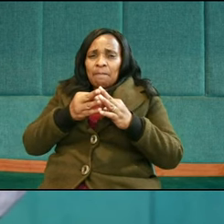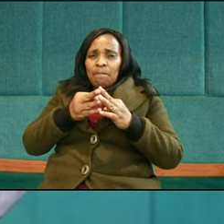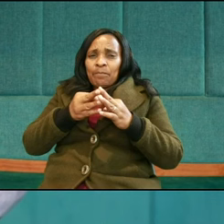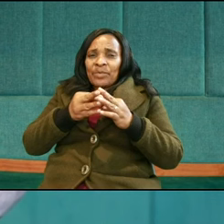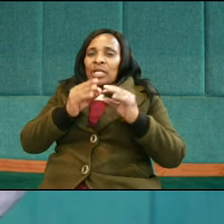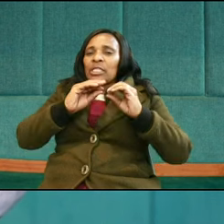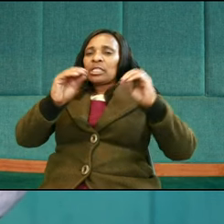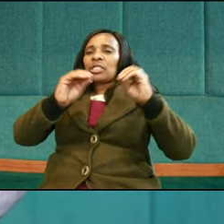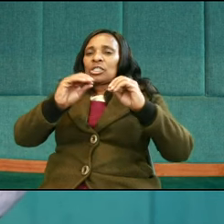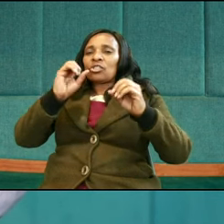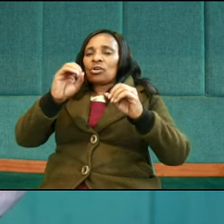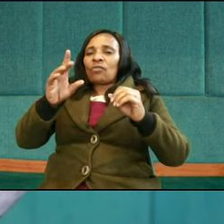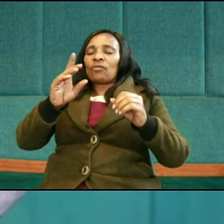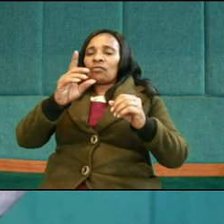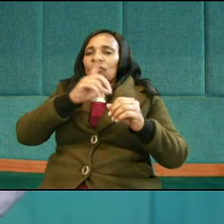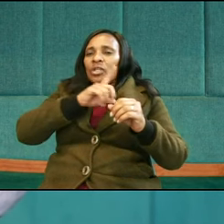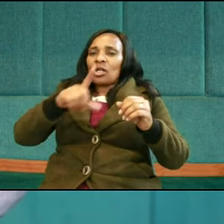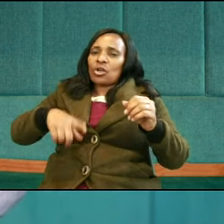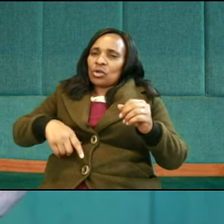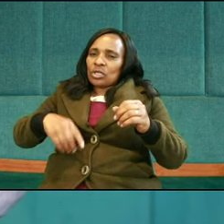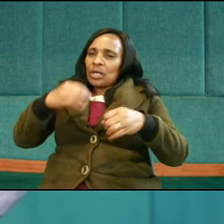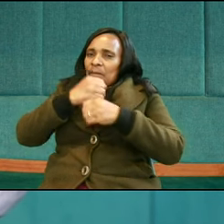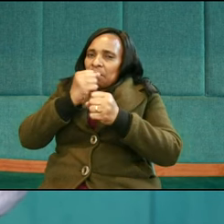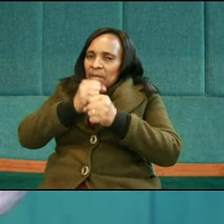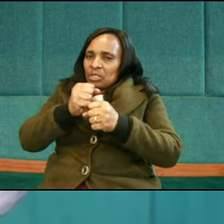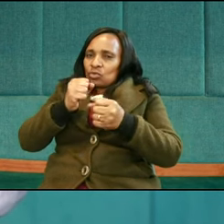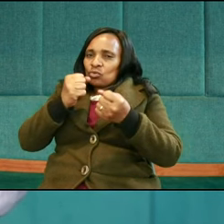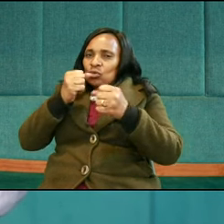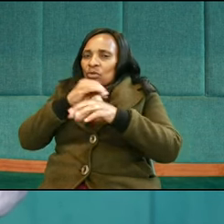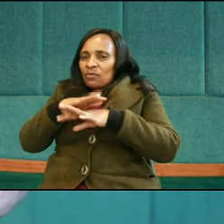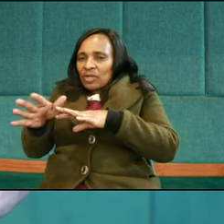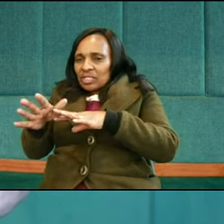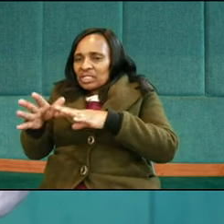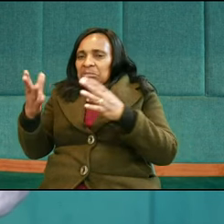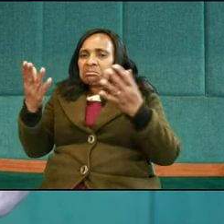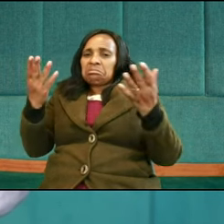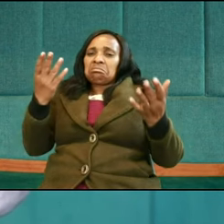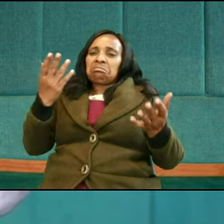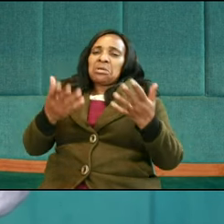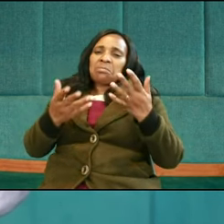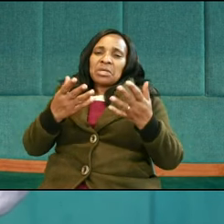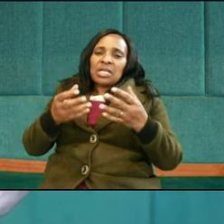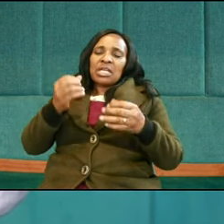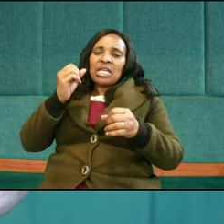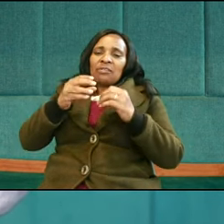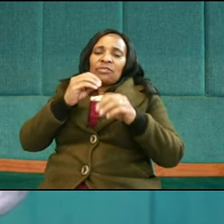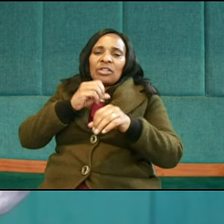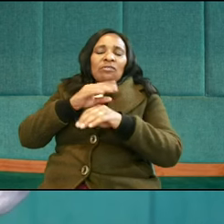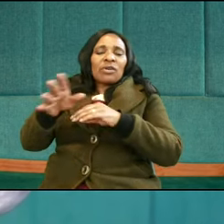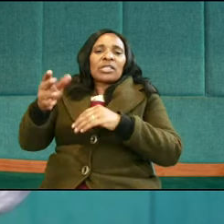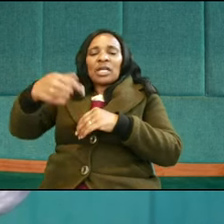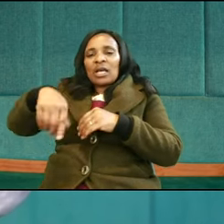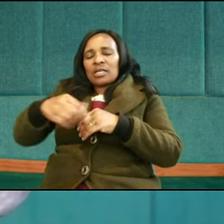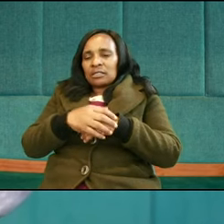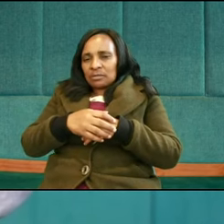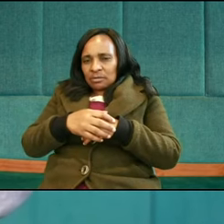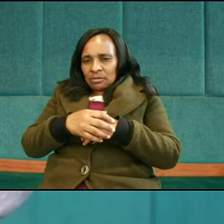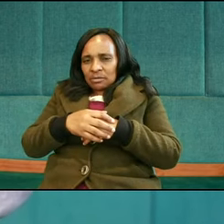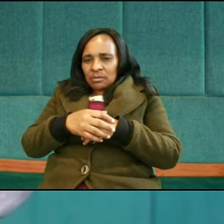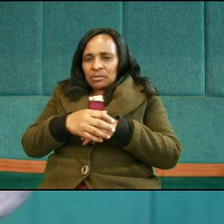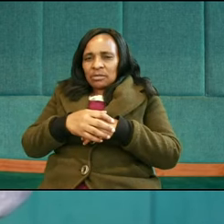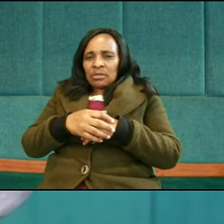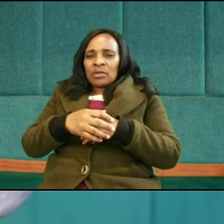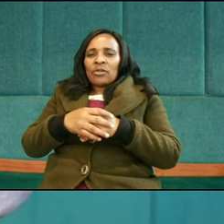if the teachings of God were made influence, as in if they influence us,